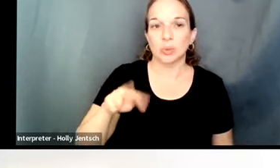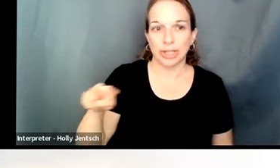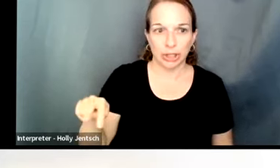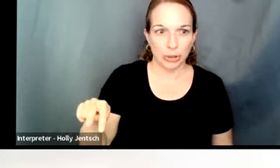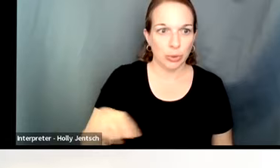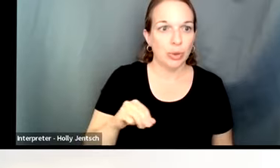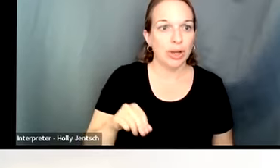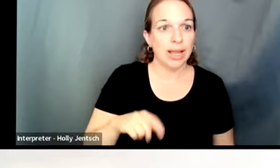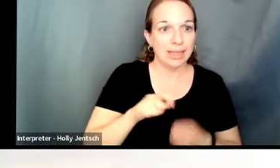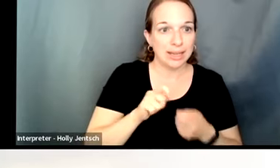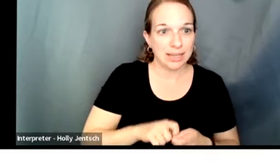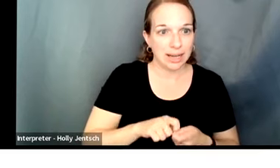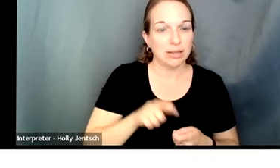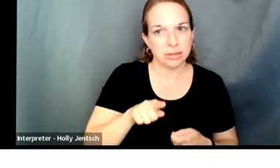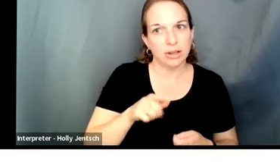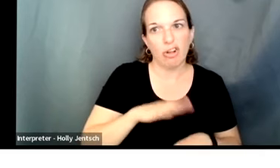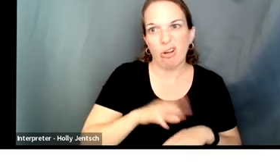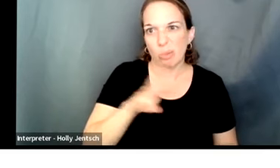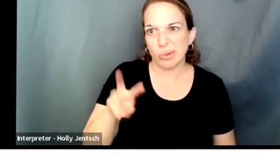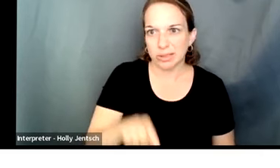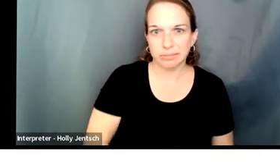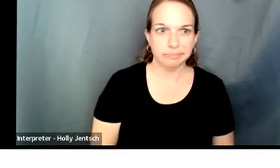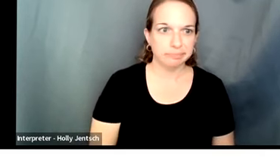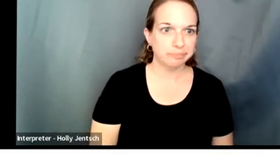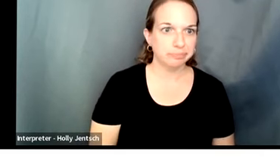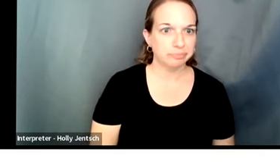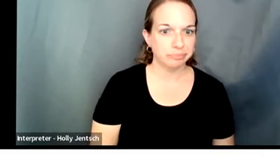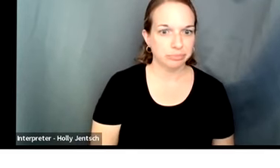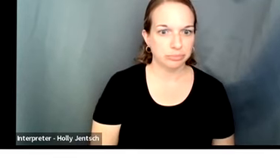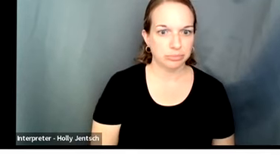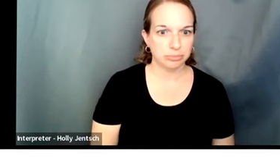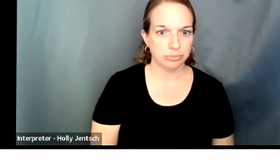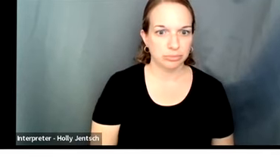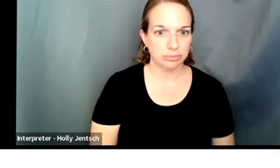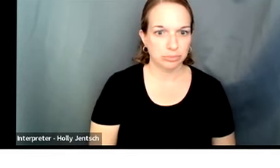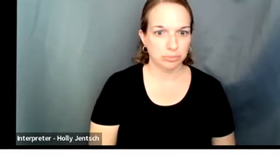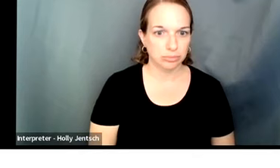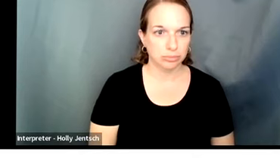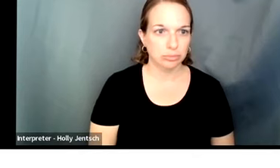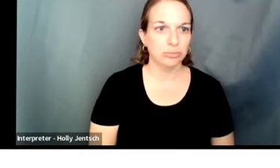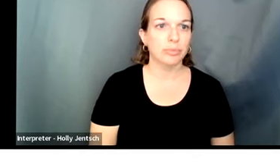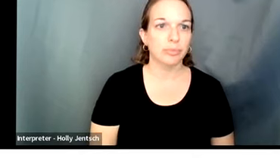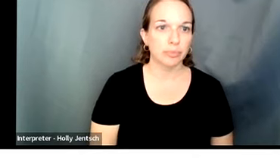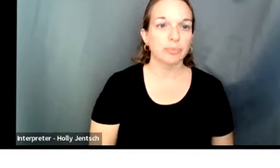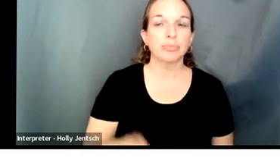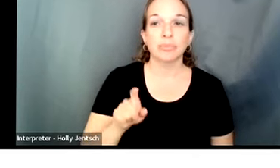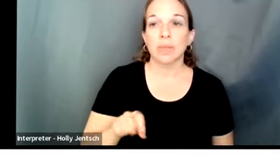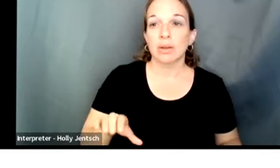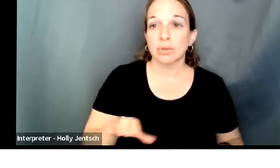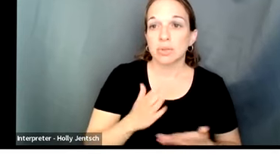pathwaystoinnovation.org. Next slide. So there are some commitments to make even prior to